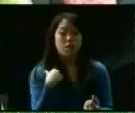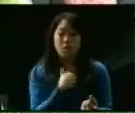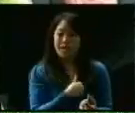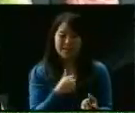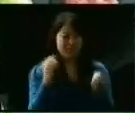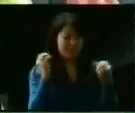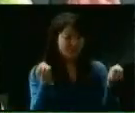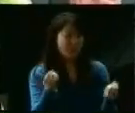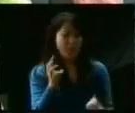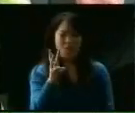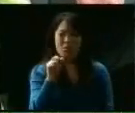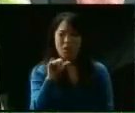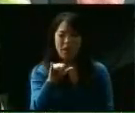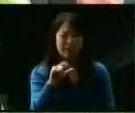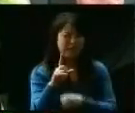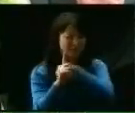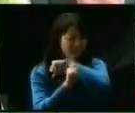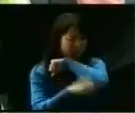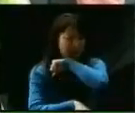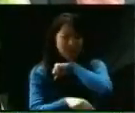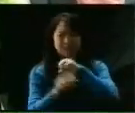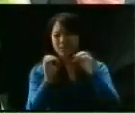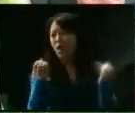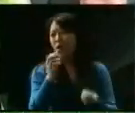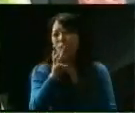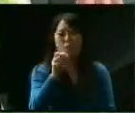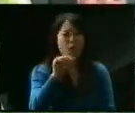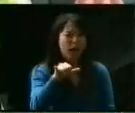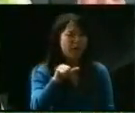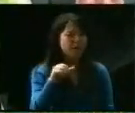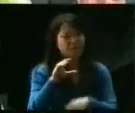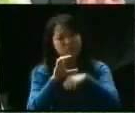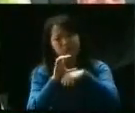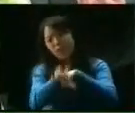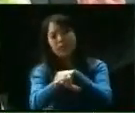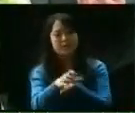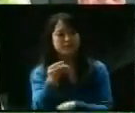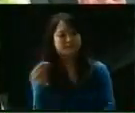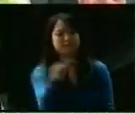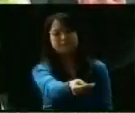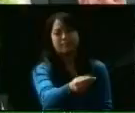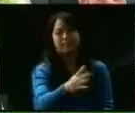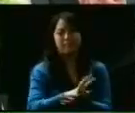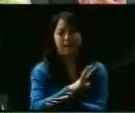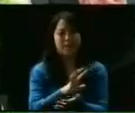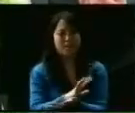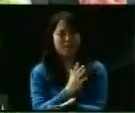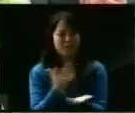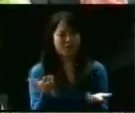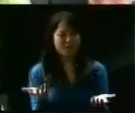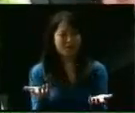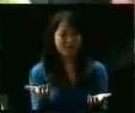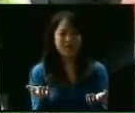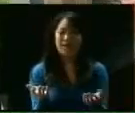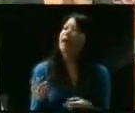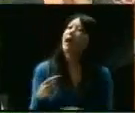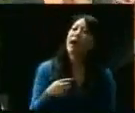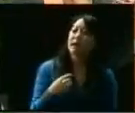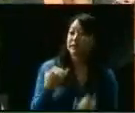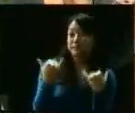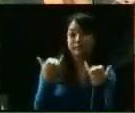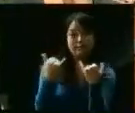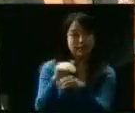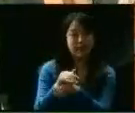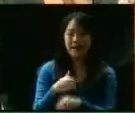means to punish or no means to make them give you a piece of paper. Well, I didn't come here tonight